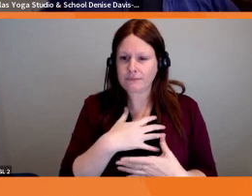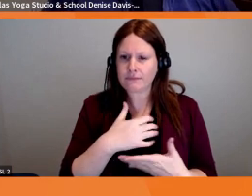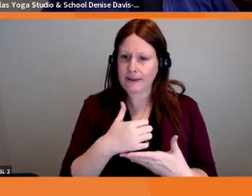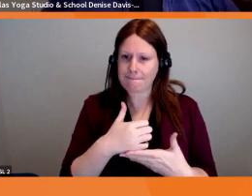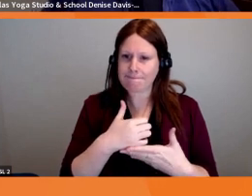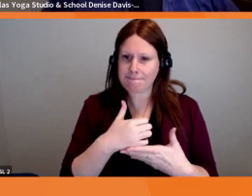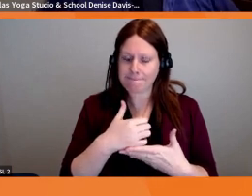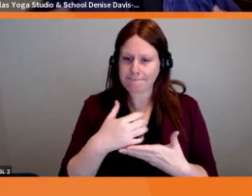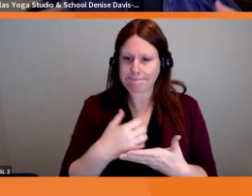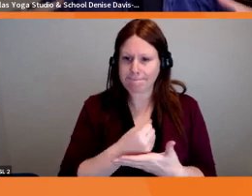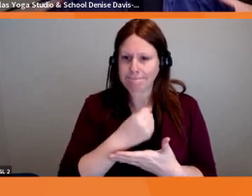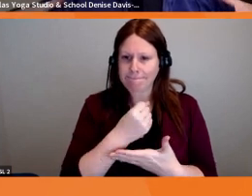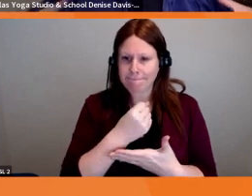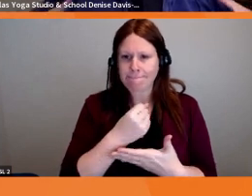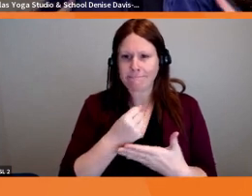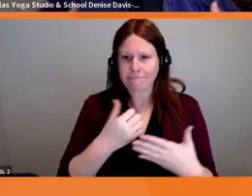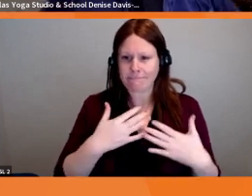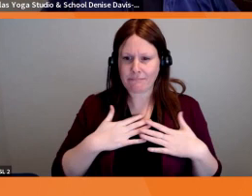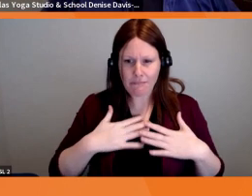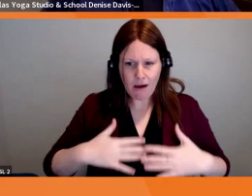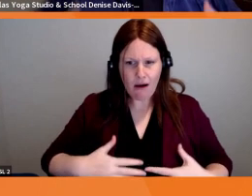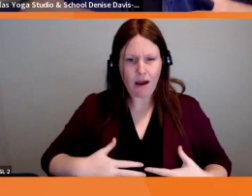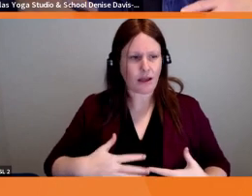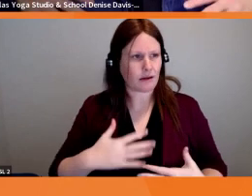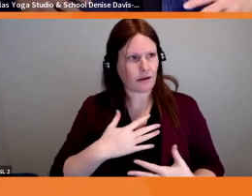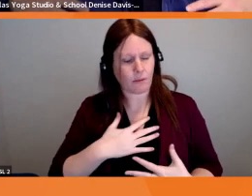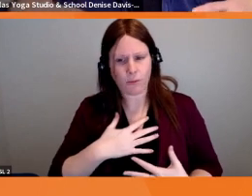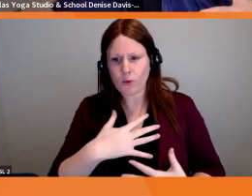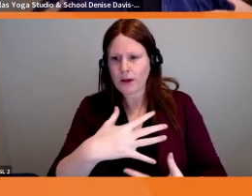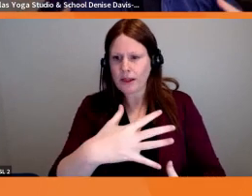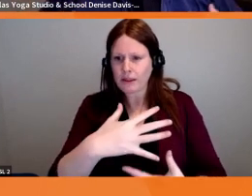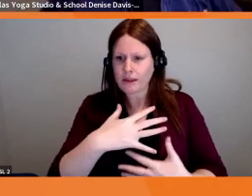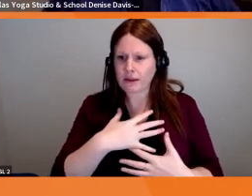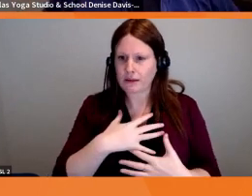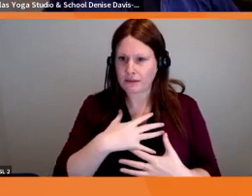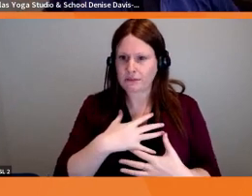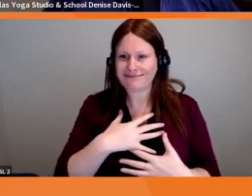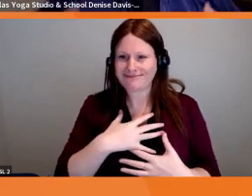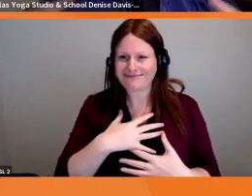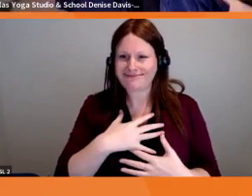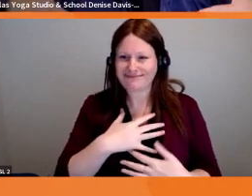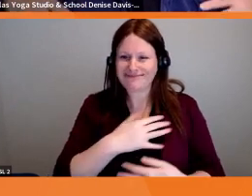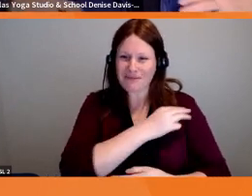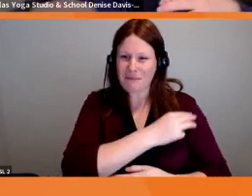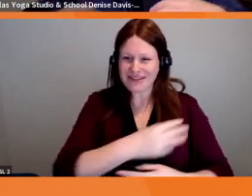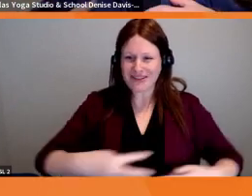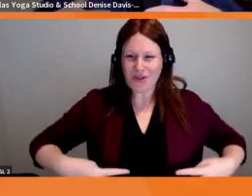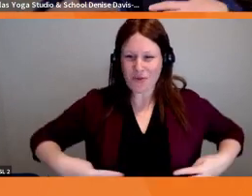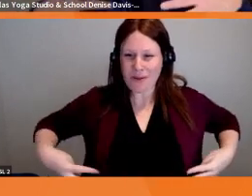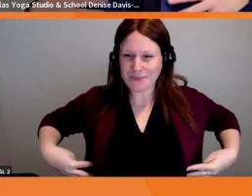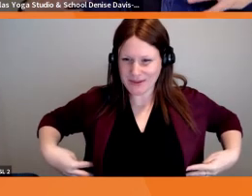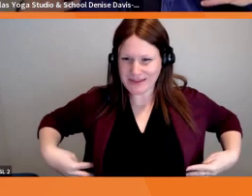potential of our apparatus of breathing, which moves the intercostal muscles between the ribs,